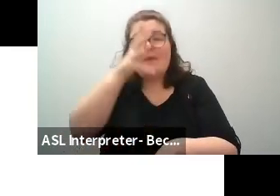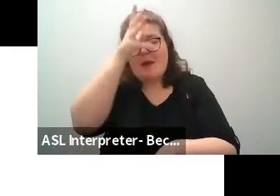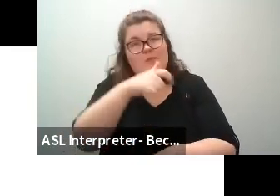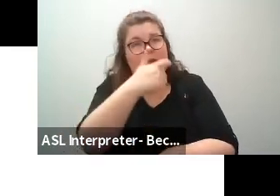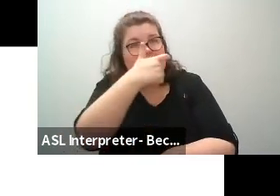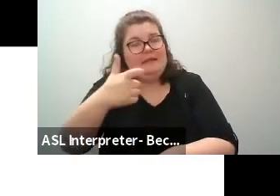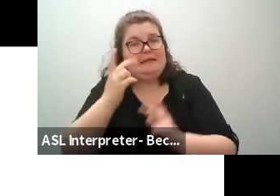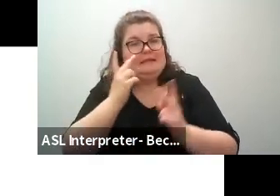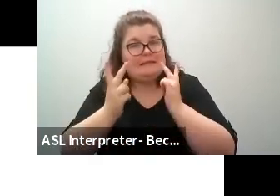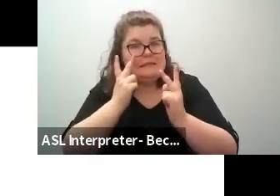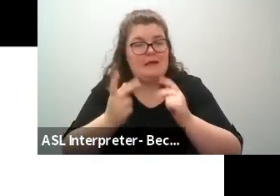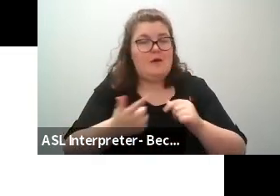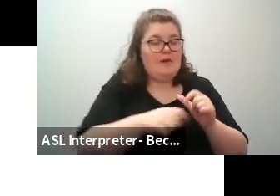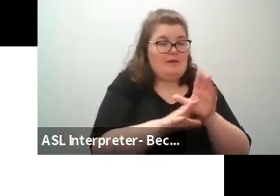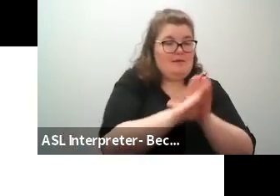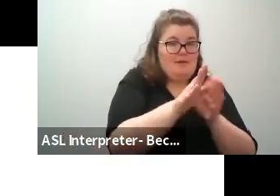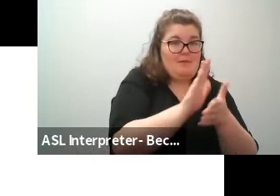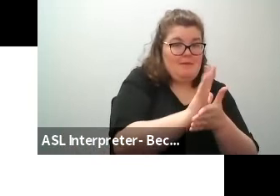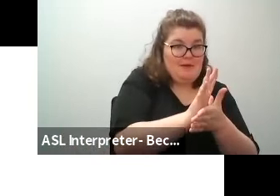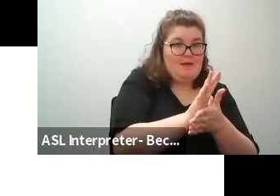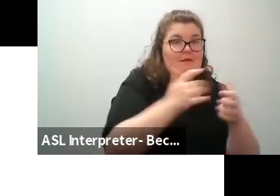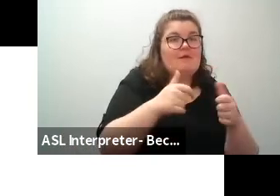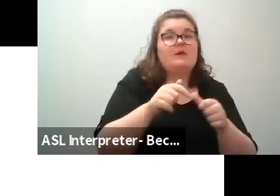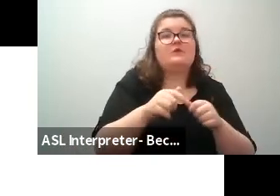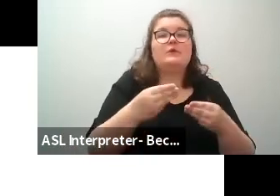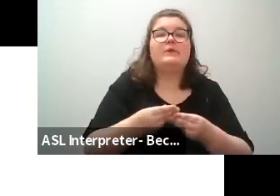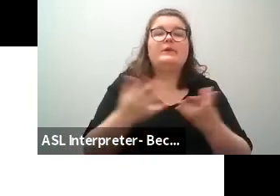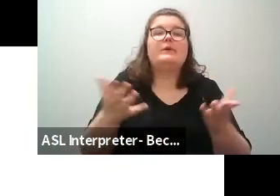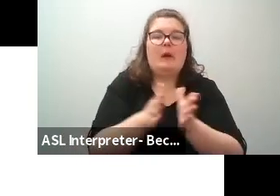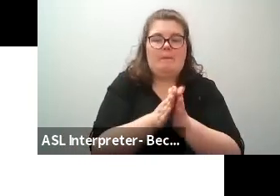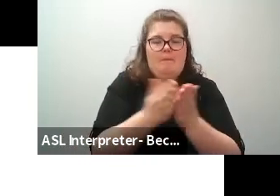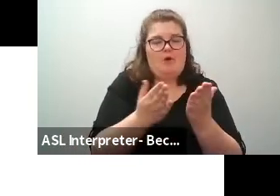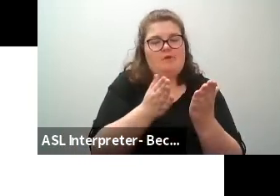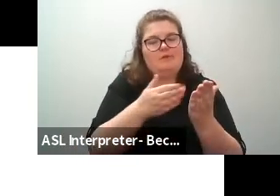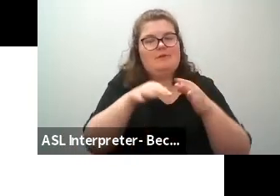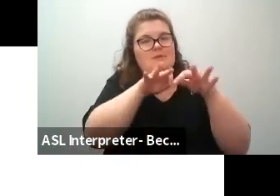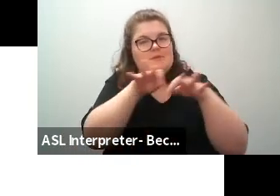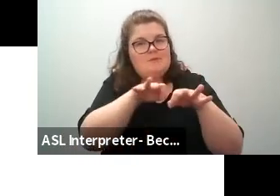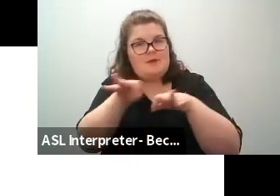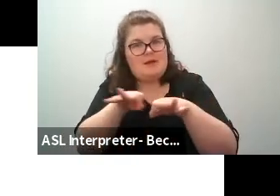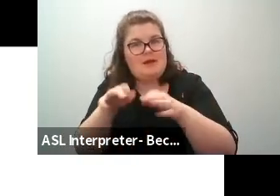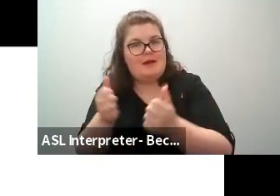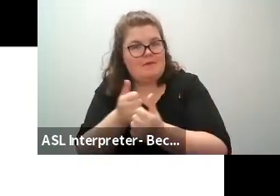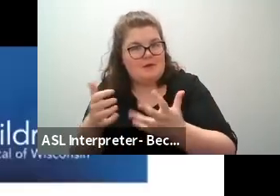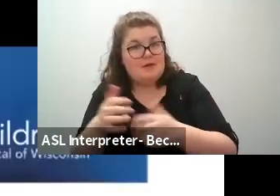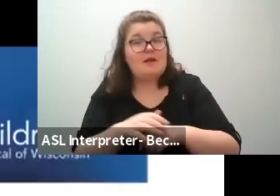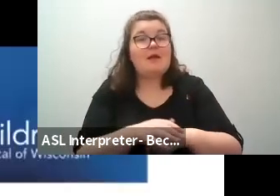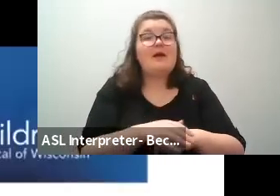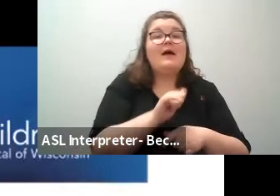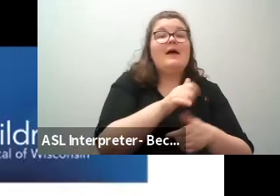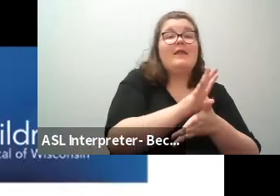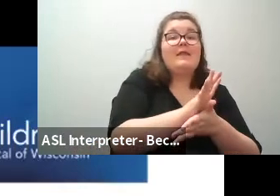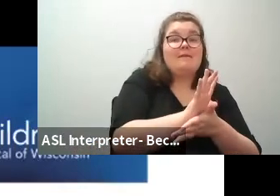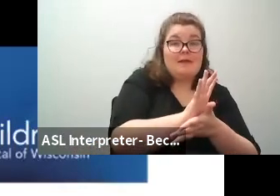We developed the videos, and then a notebook was a compilation of all of the handouts together. We contracted the videos and those images from Booster